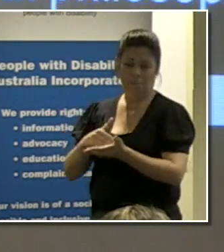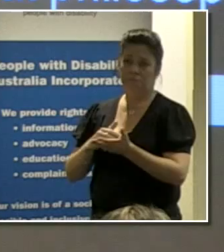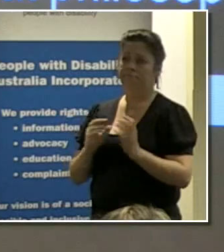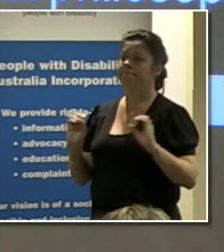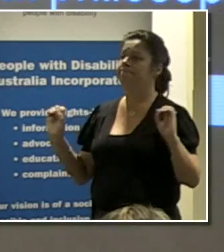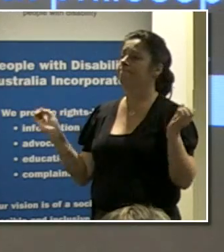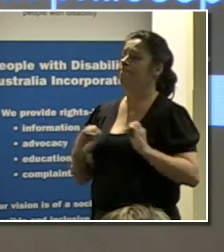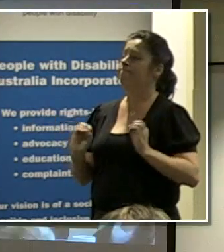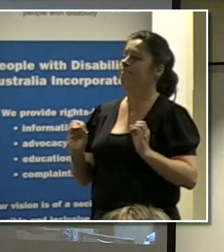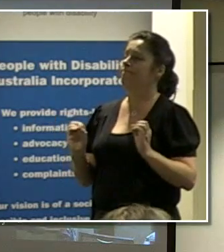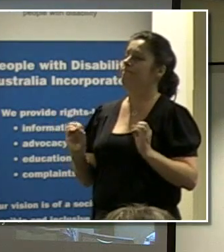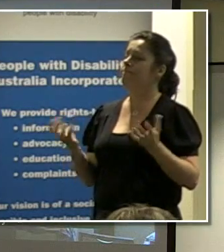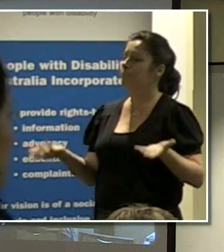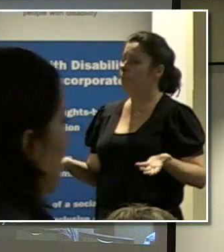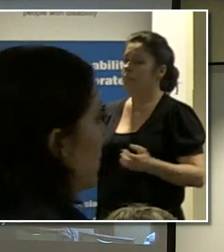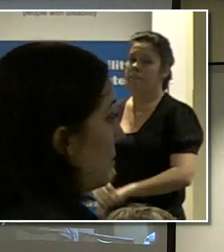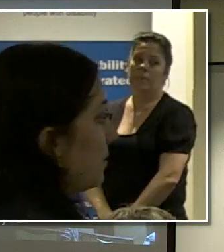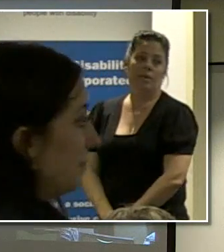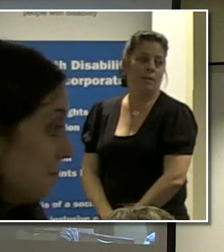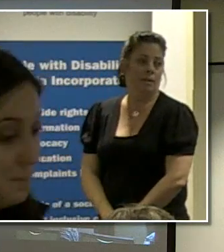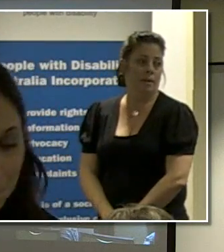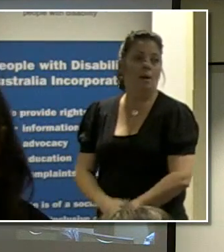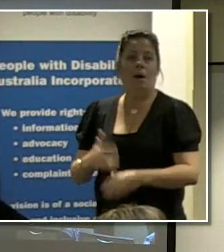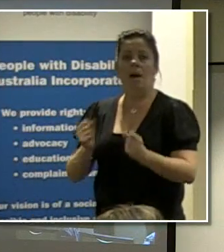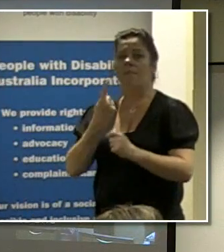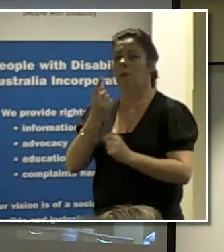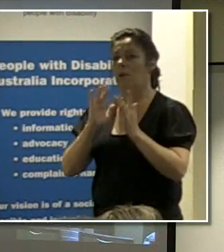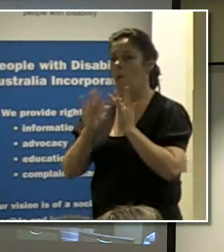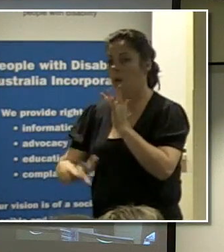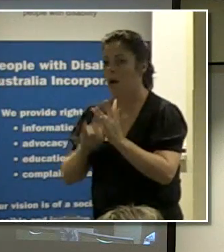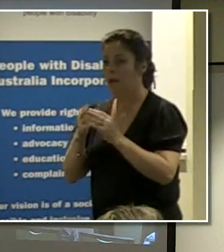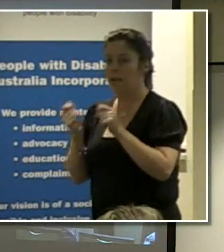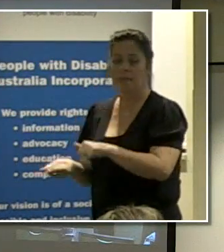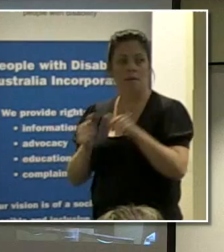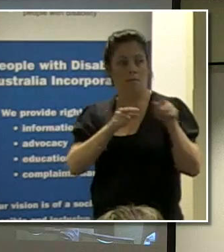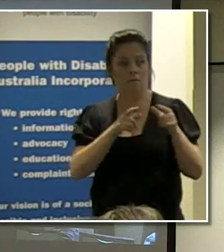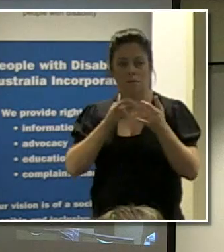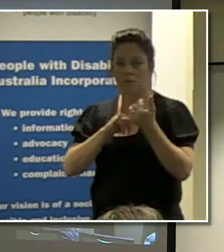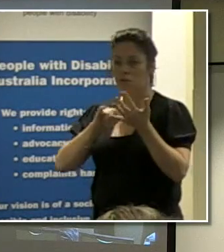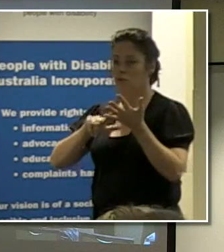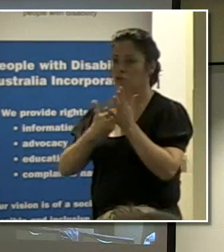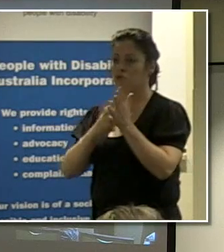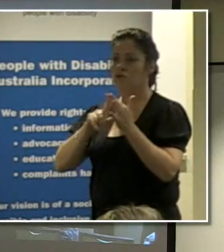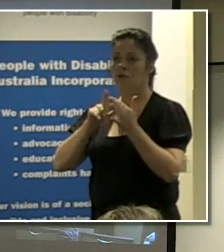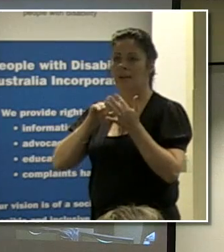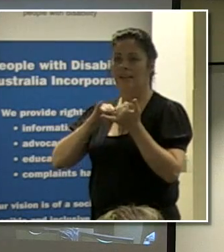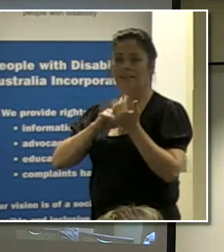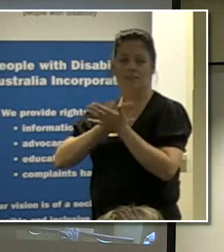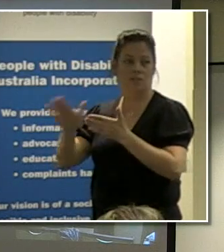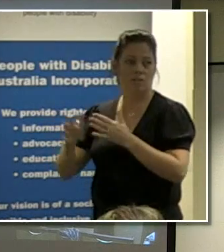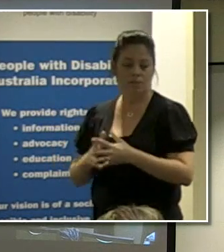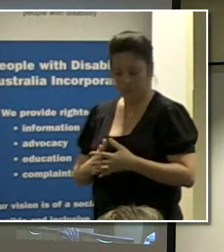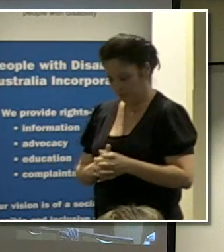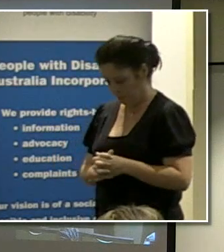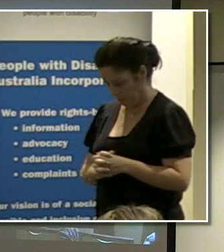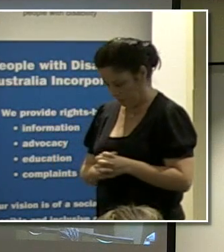I'll do one online and then I've got one from Suresh. Just in terms of vulnerable people, of the kinds of